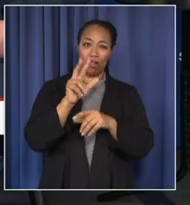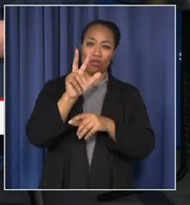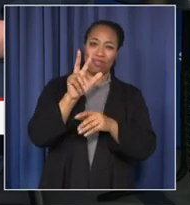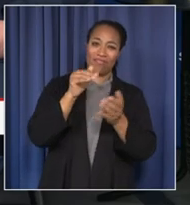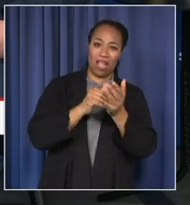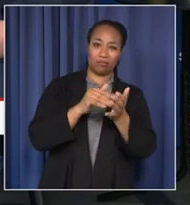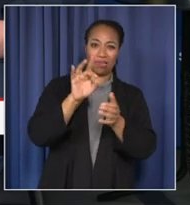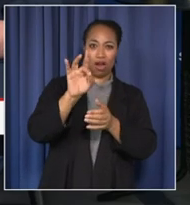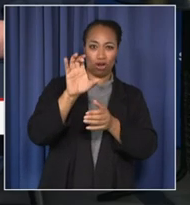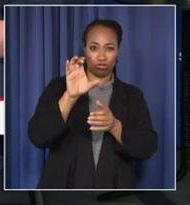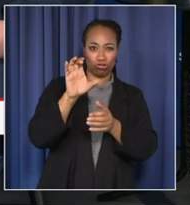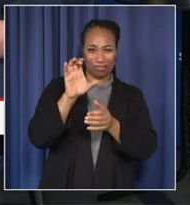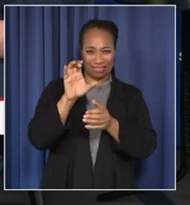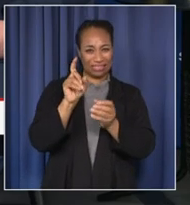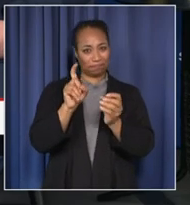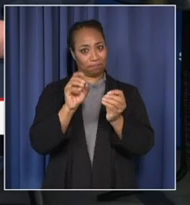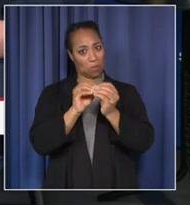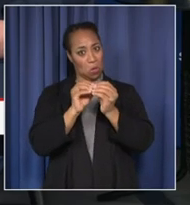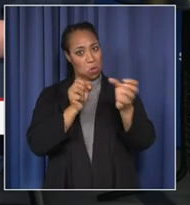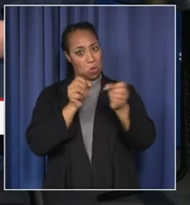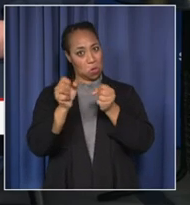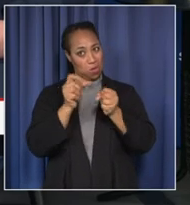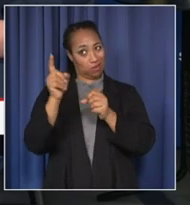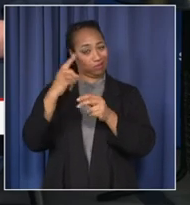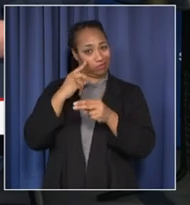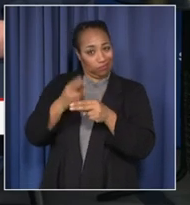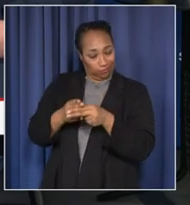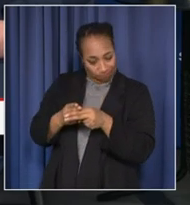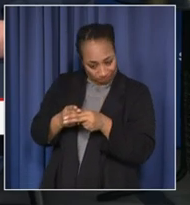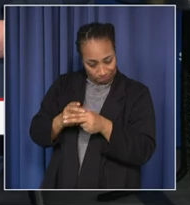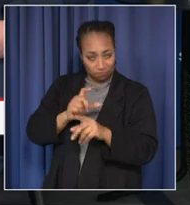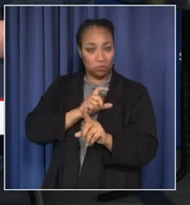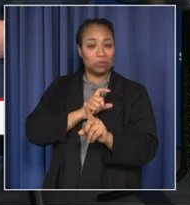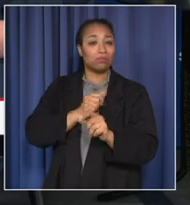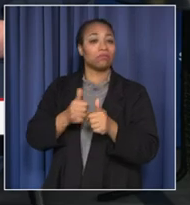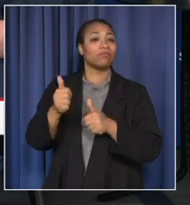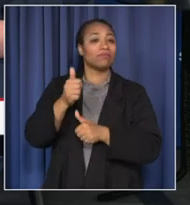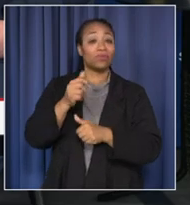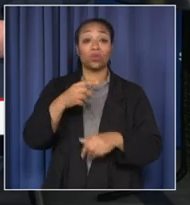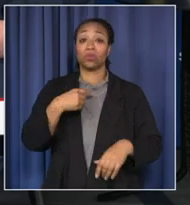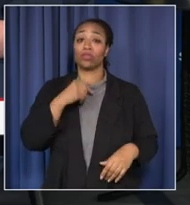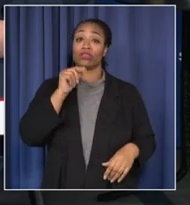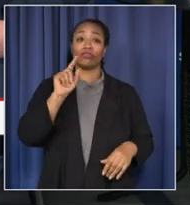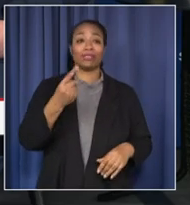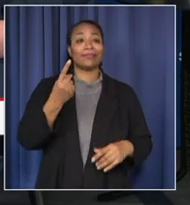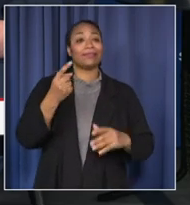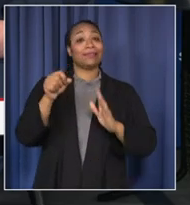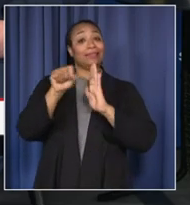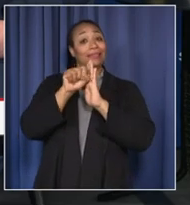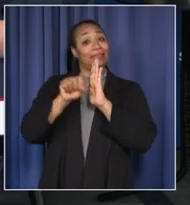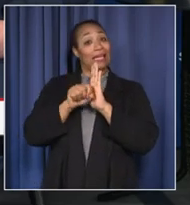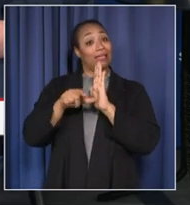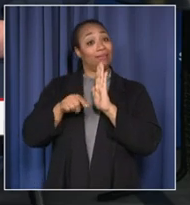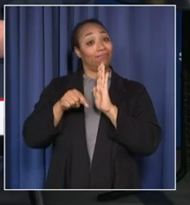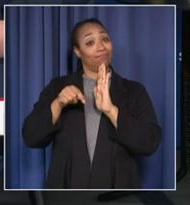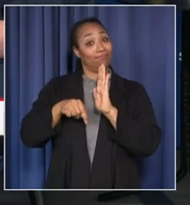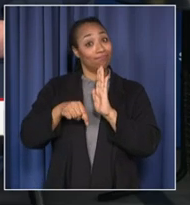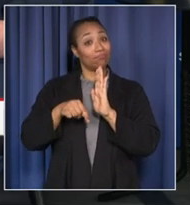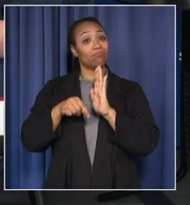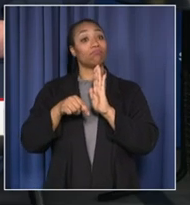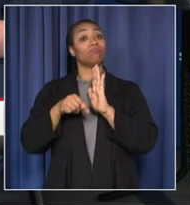that we're not just a city, we're a city, county, state, and we support the federal government in large-scale events. So our force per